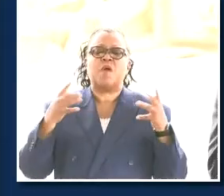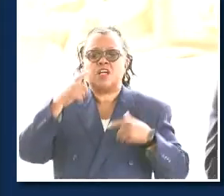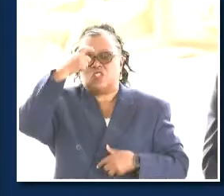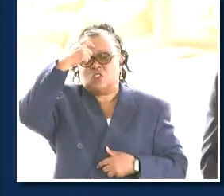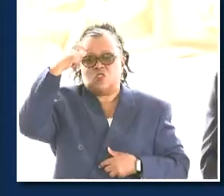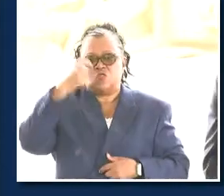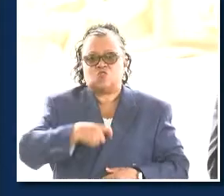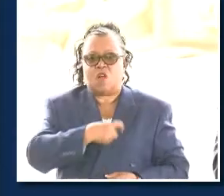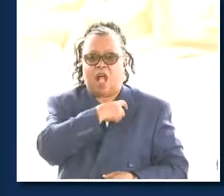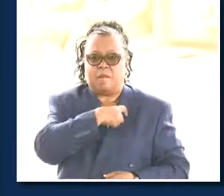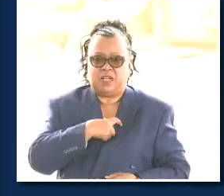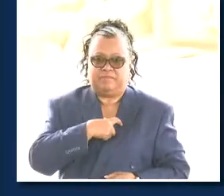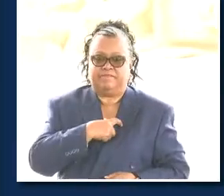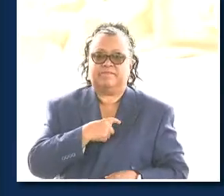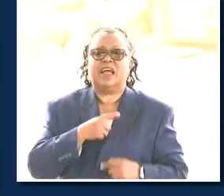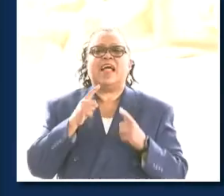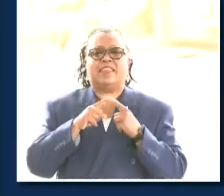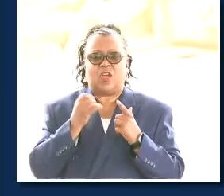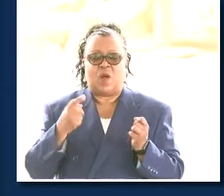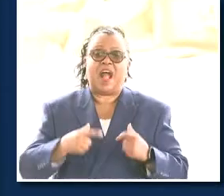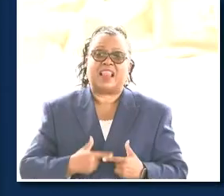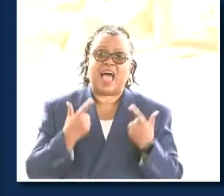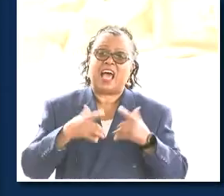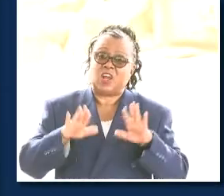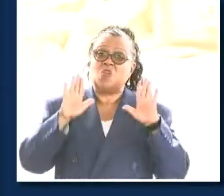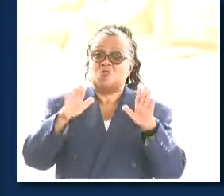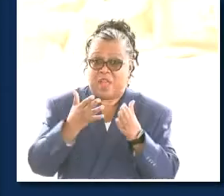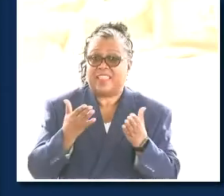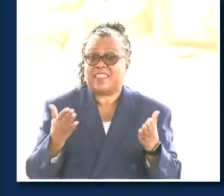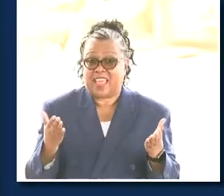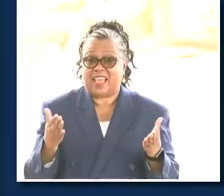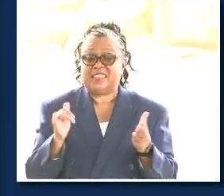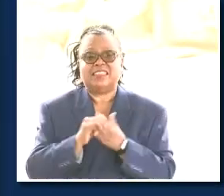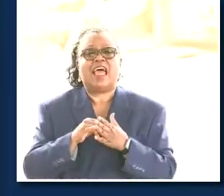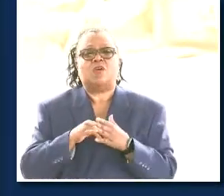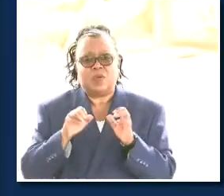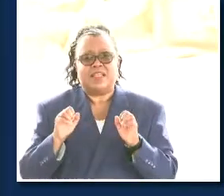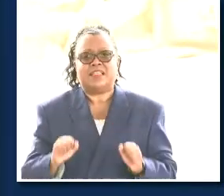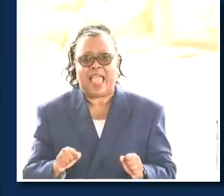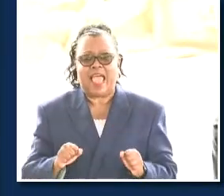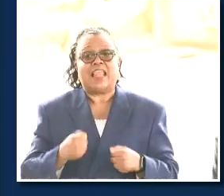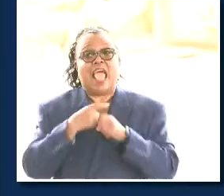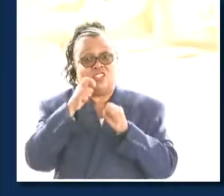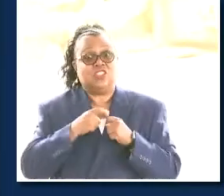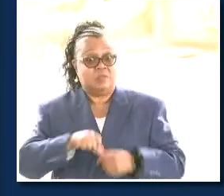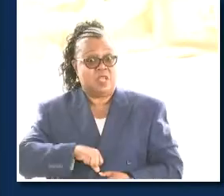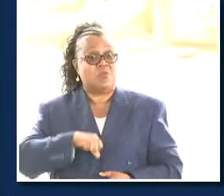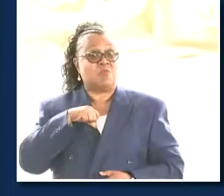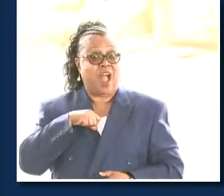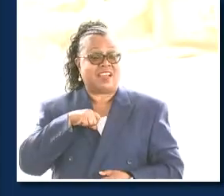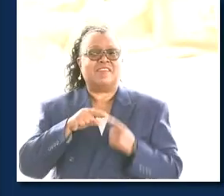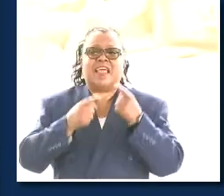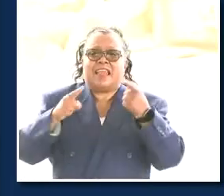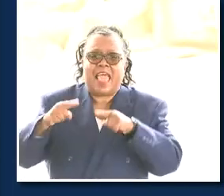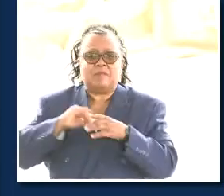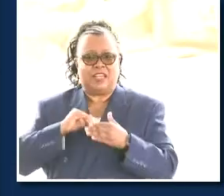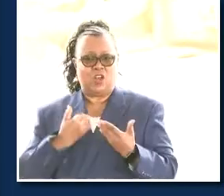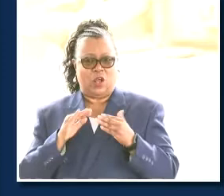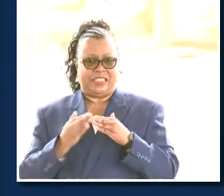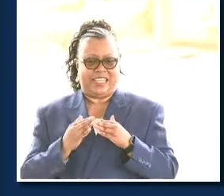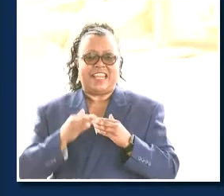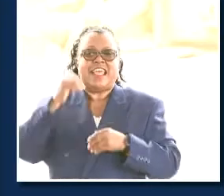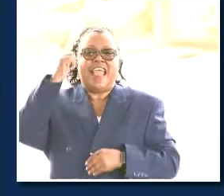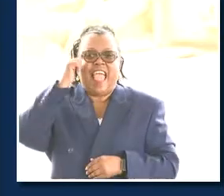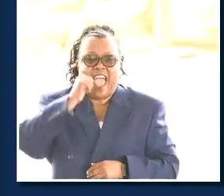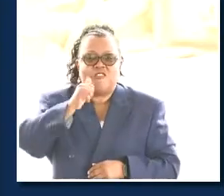trauma. There are a lot of great things that we can and should be proud of that are happening in our city